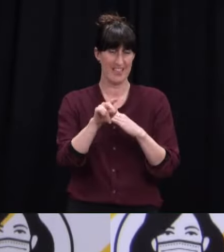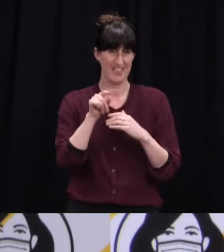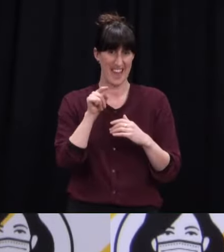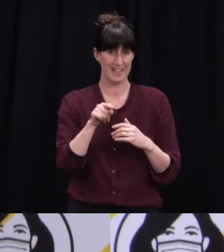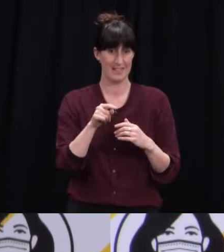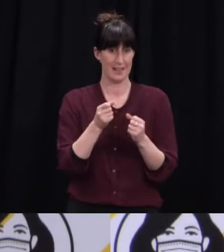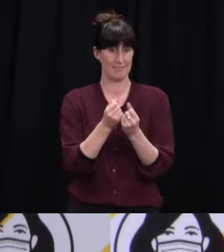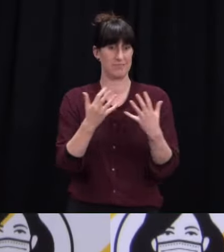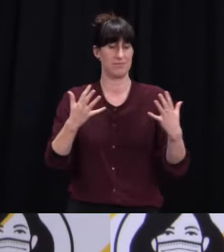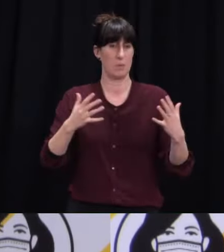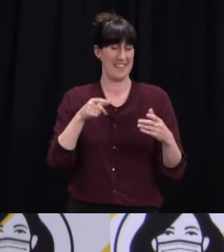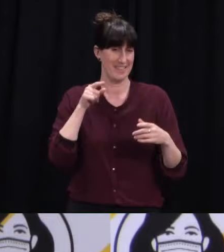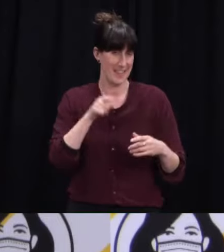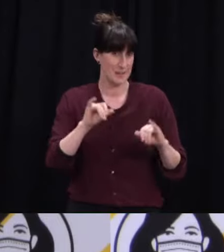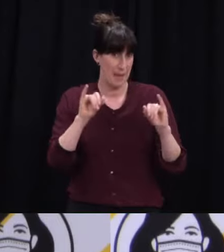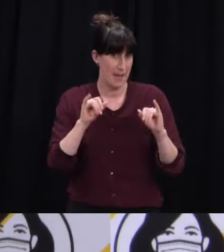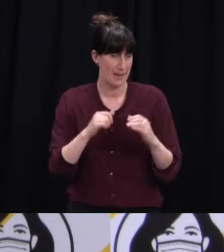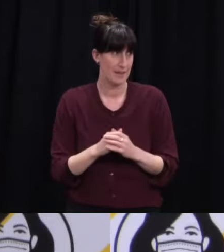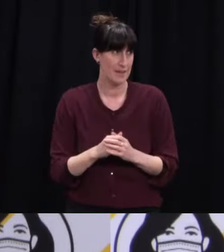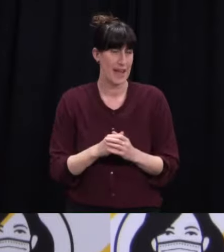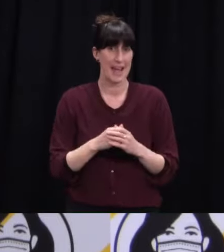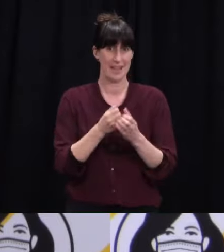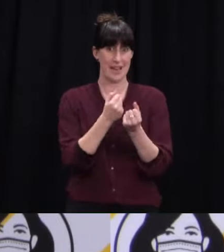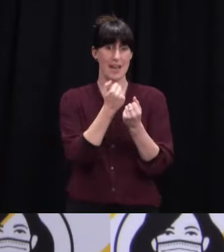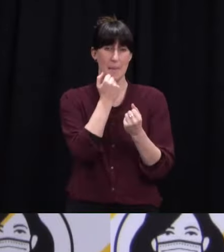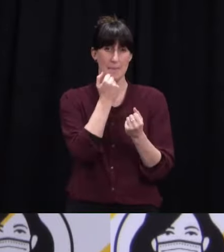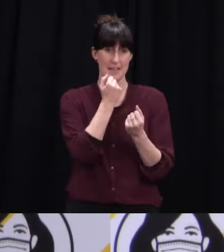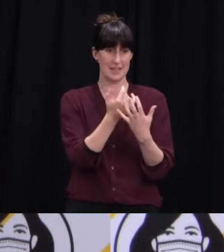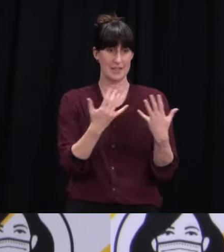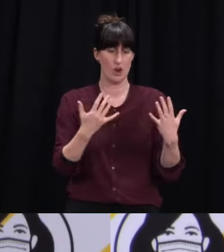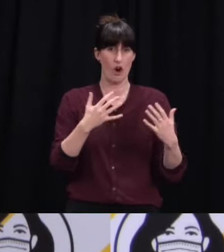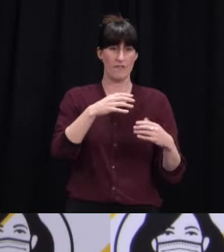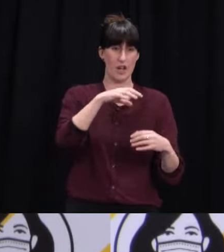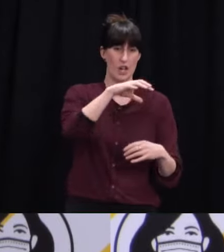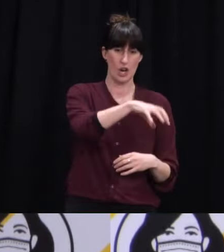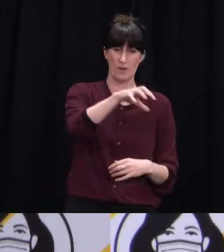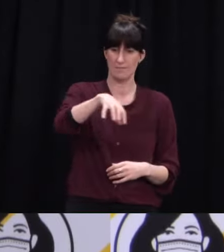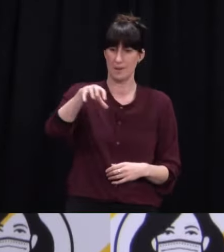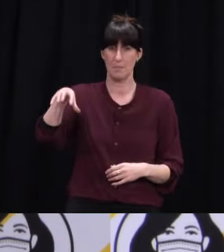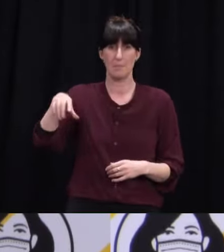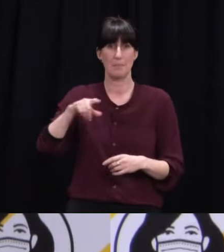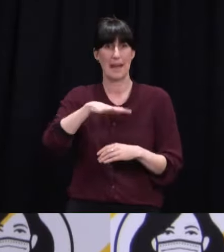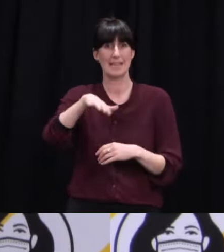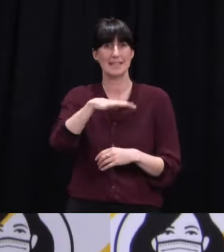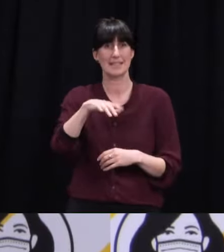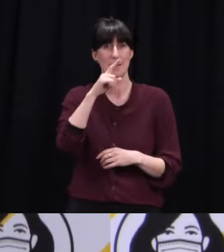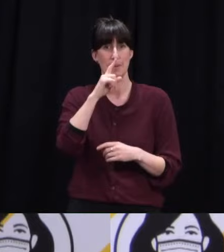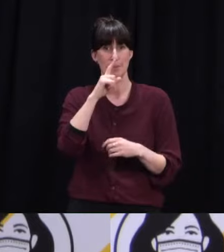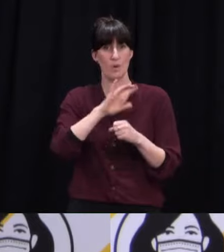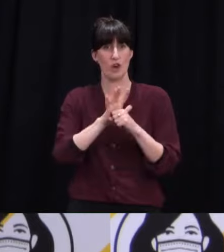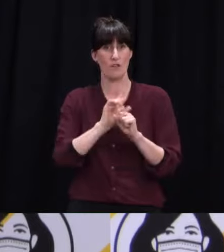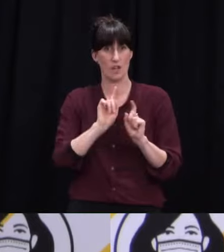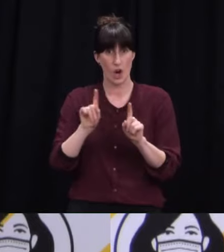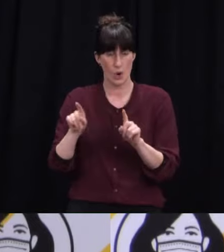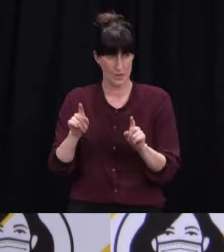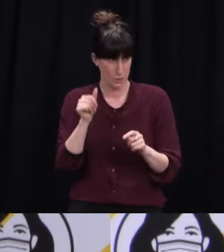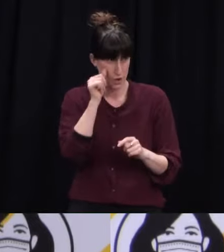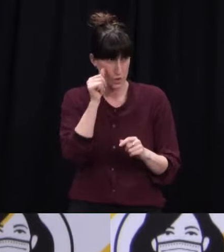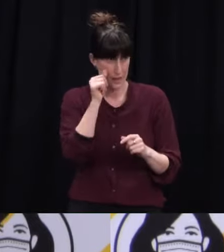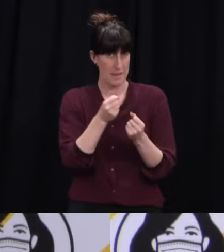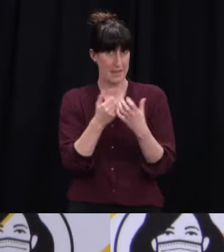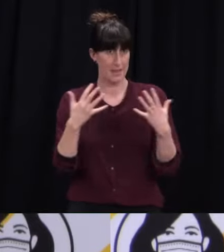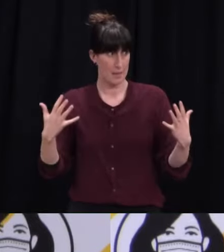Two comments there. First of all, there are a lot of locations of interest, and you never know quite when you get that first case just how many other